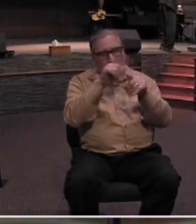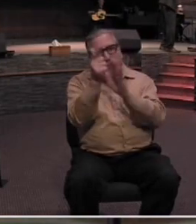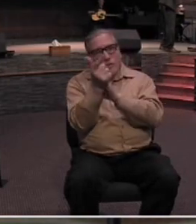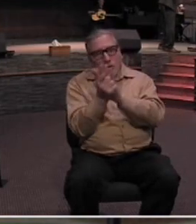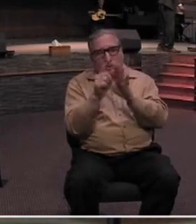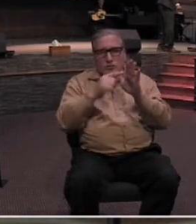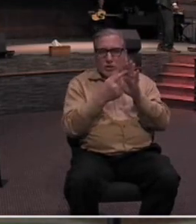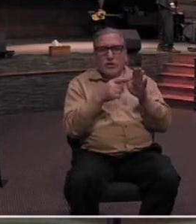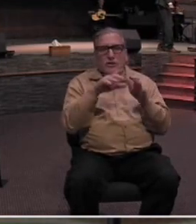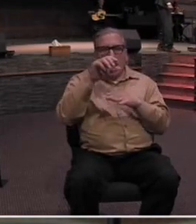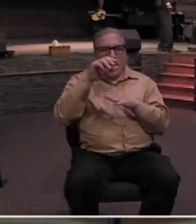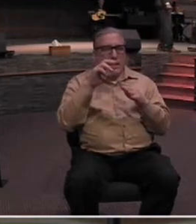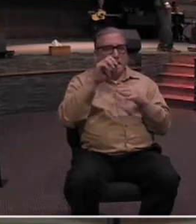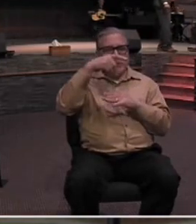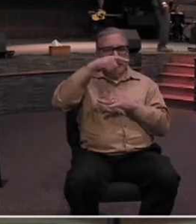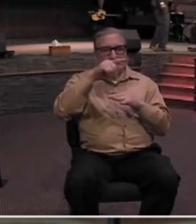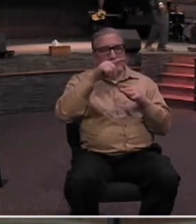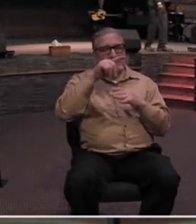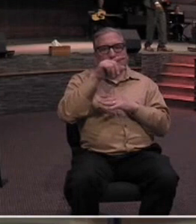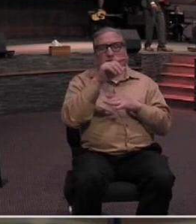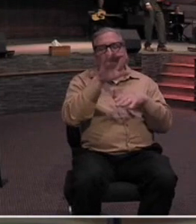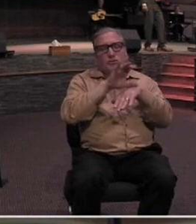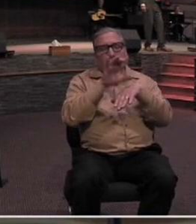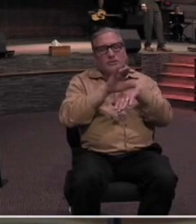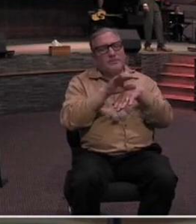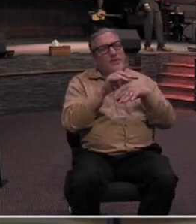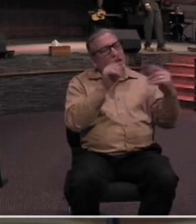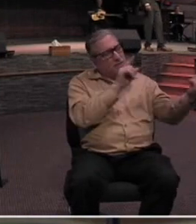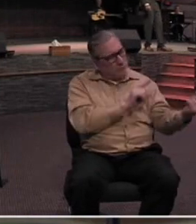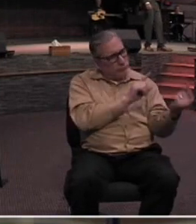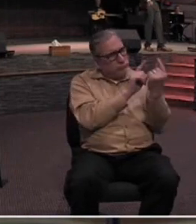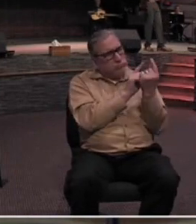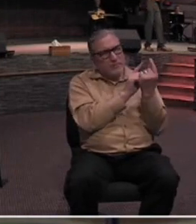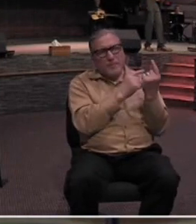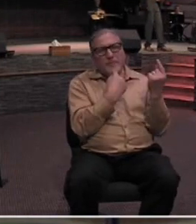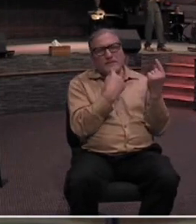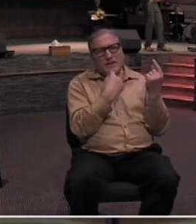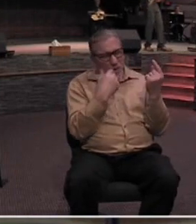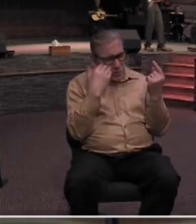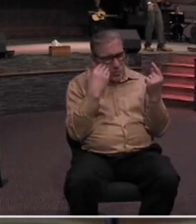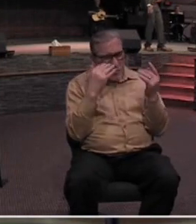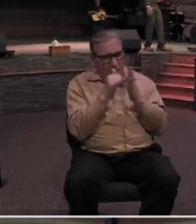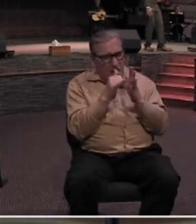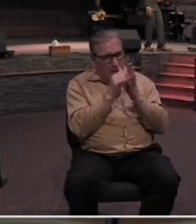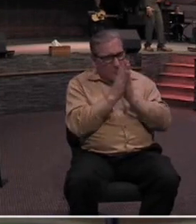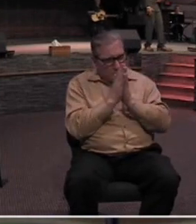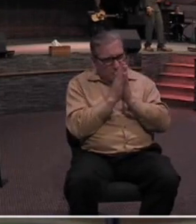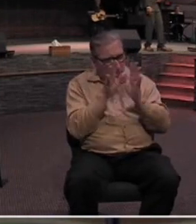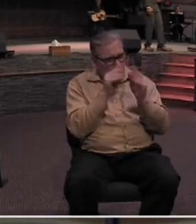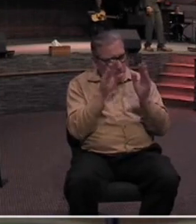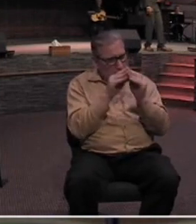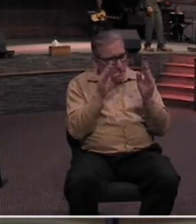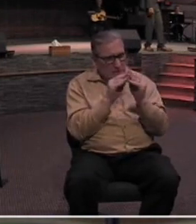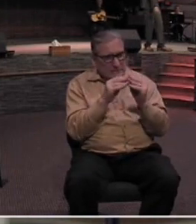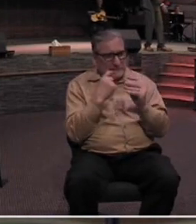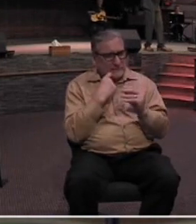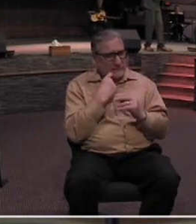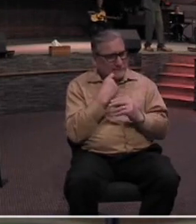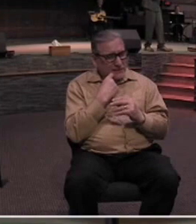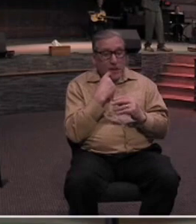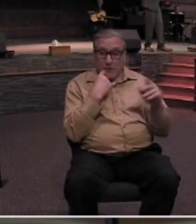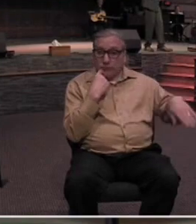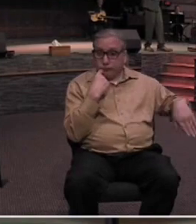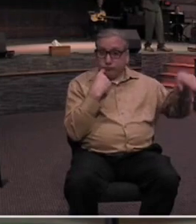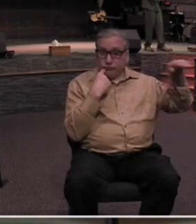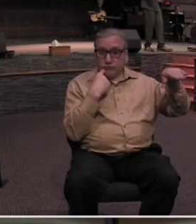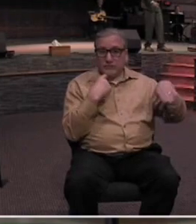church. Amen. But he came to me. He said, Ethan, he said, you know that prayer meeting that we went to? He was raised